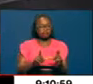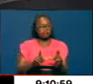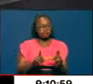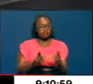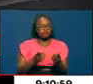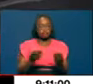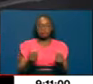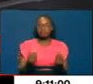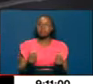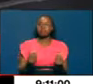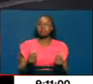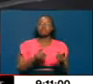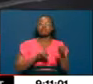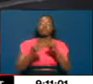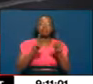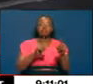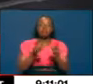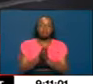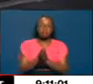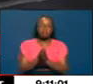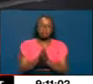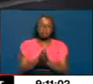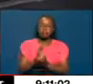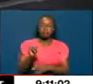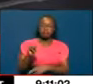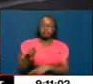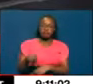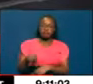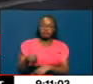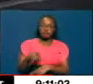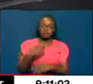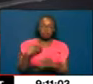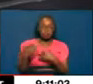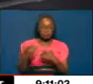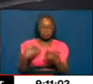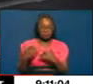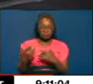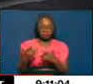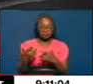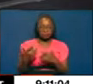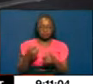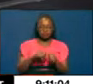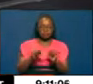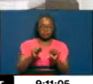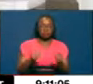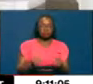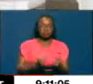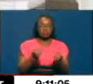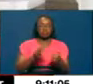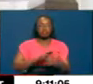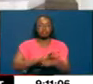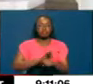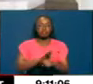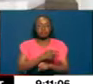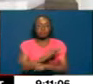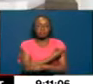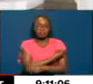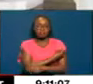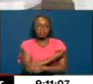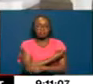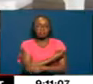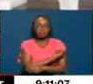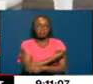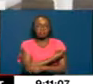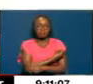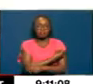travel. Meanwhile, members of parliament have expressed concerns about the safety of COVID-19 vaccines being